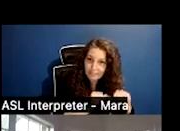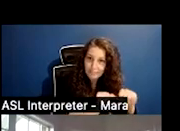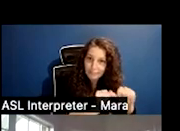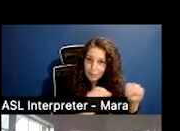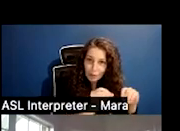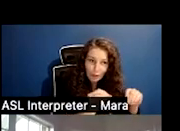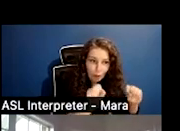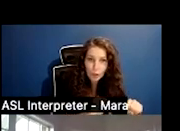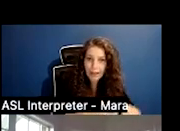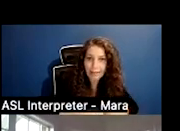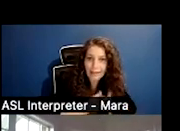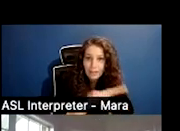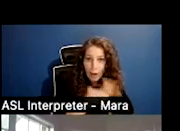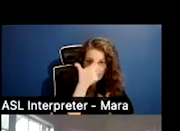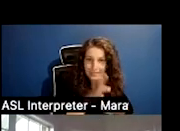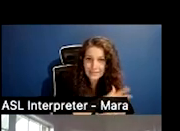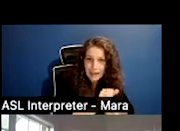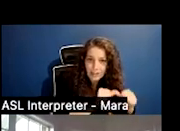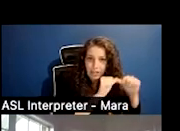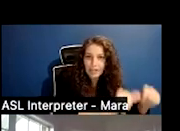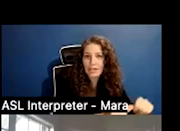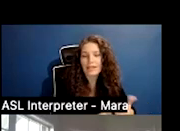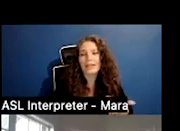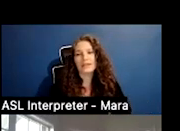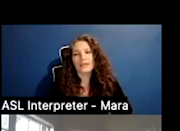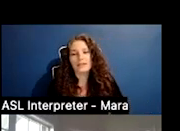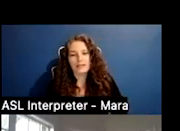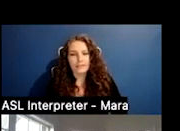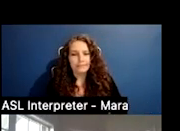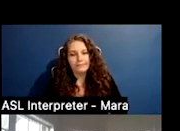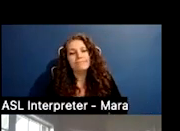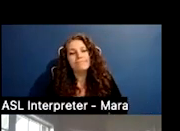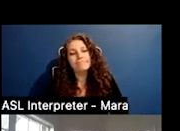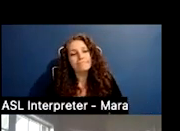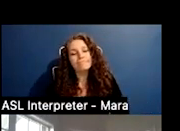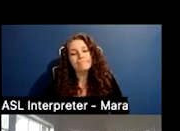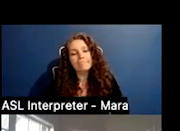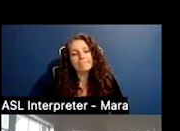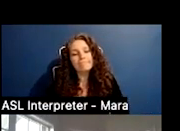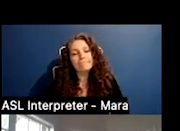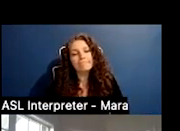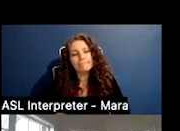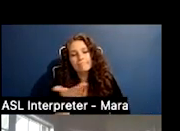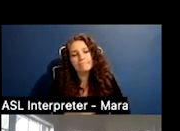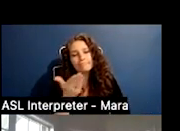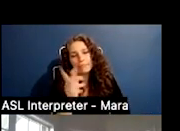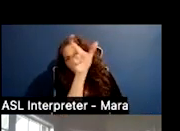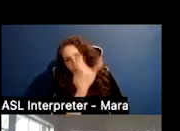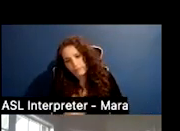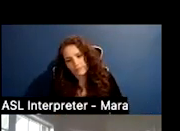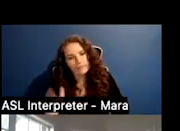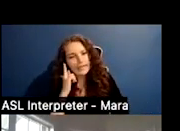not off of its foundation and was habitable after the event. Next slide. So here's where we are throughout California, the kind